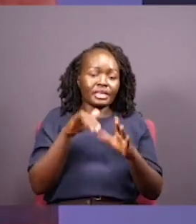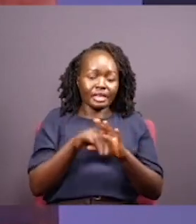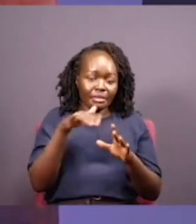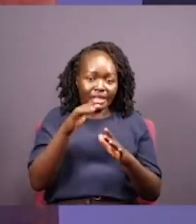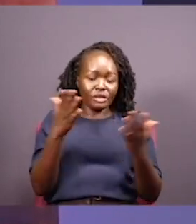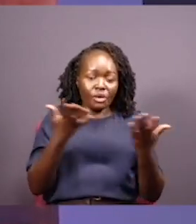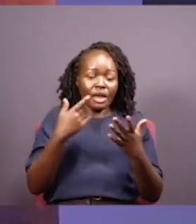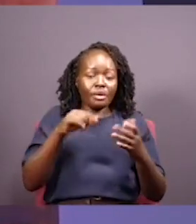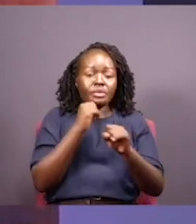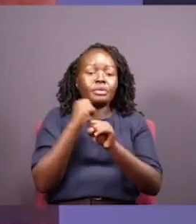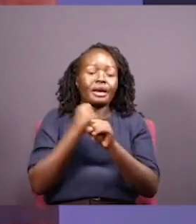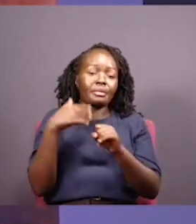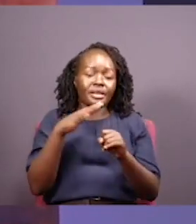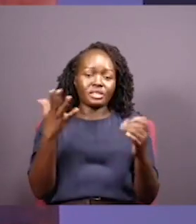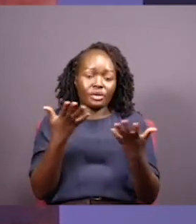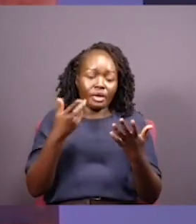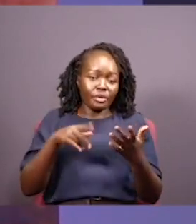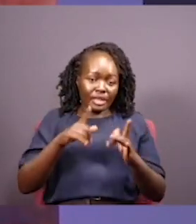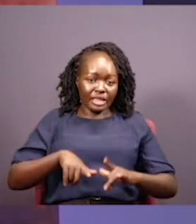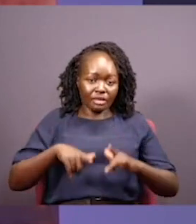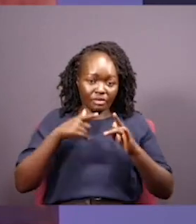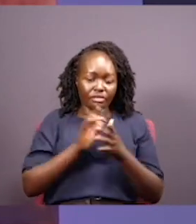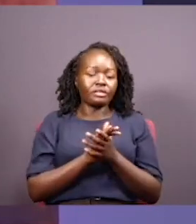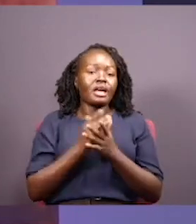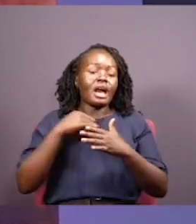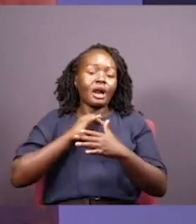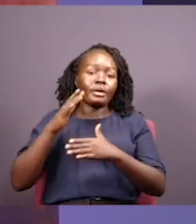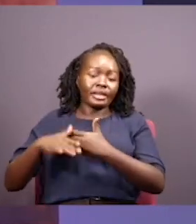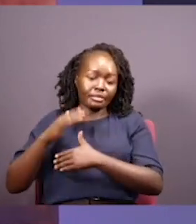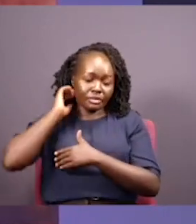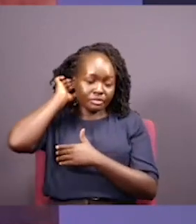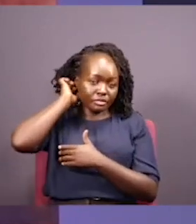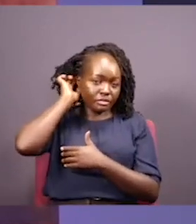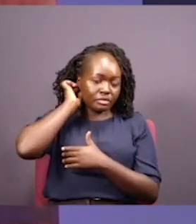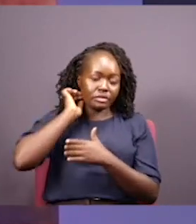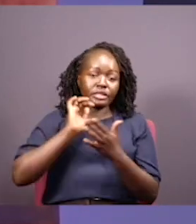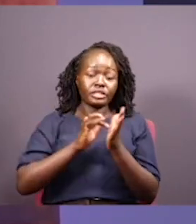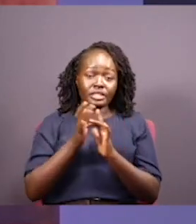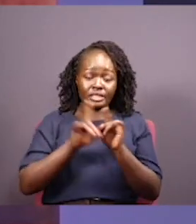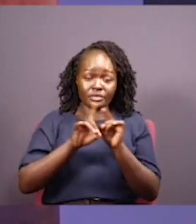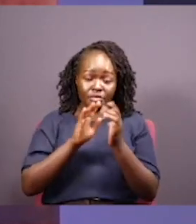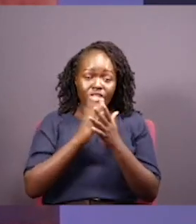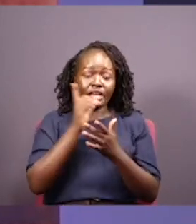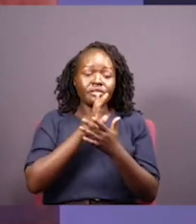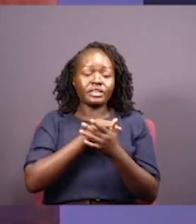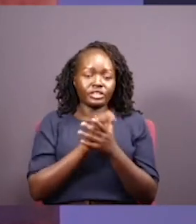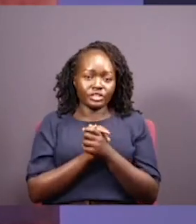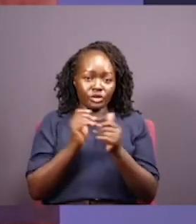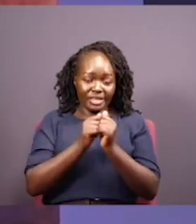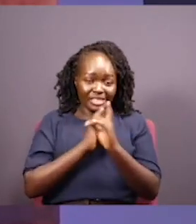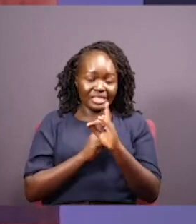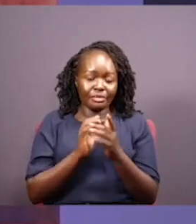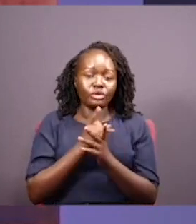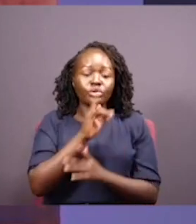the places where we live, our neighborhoods? Jesus, as he shared with his disciples, he told them